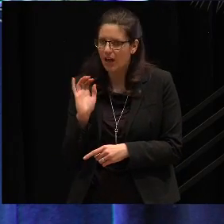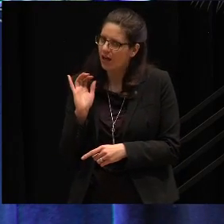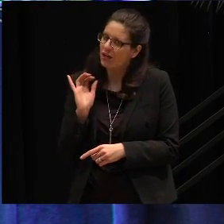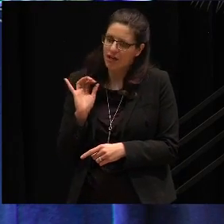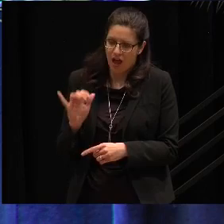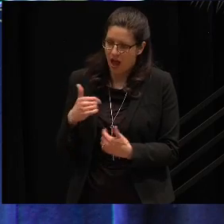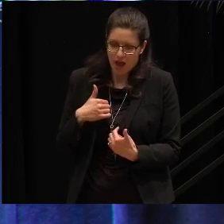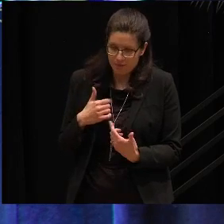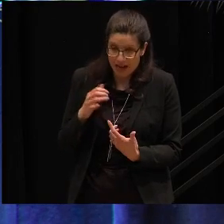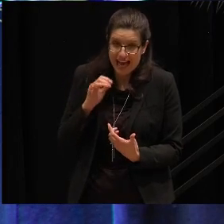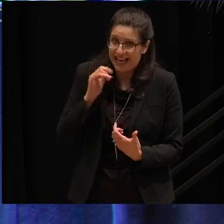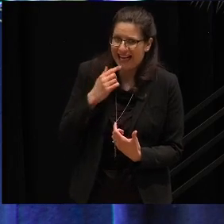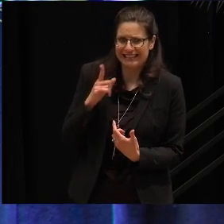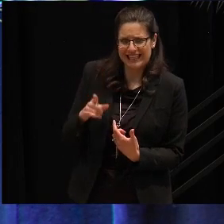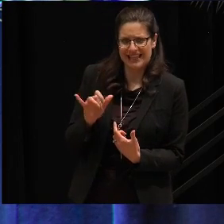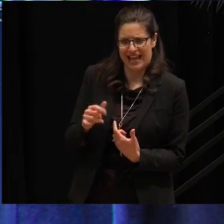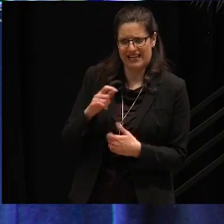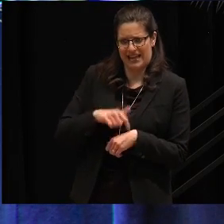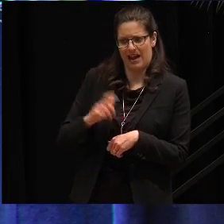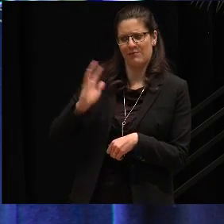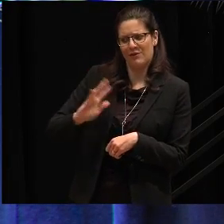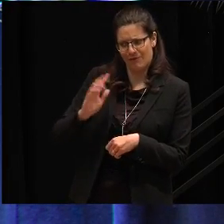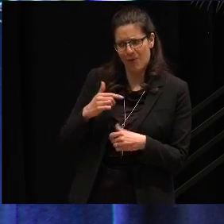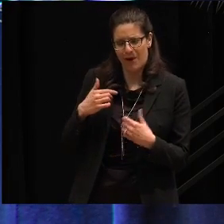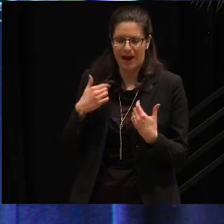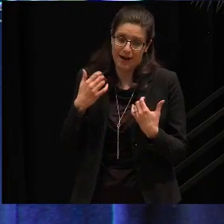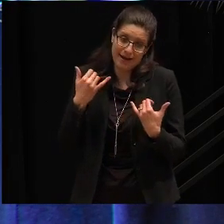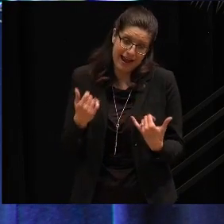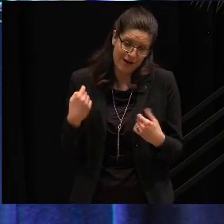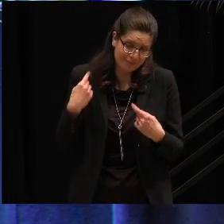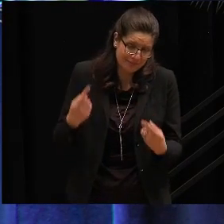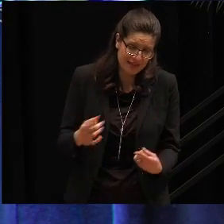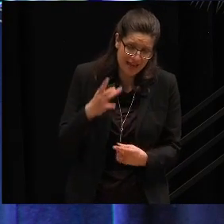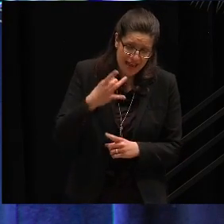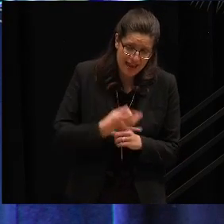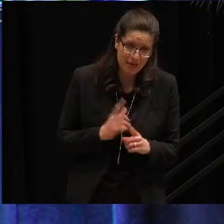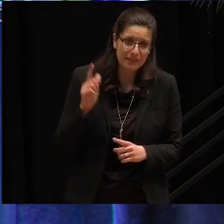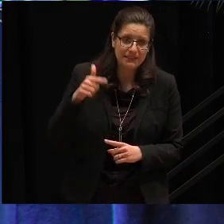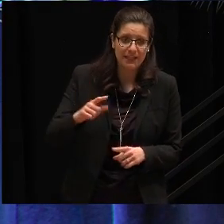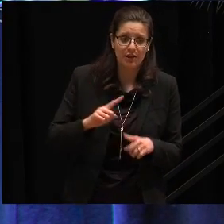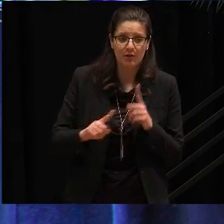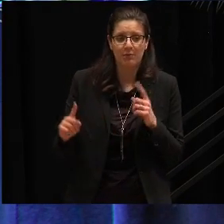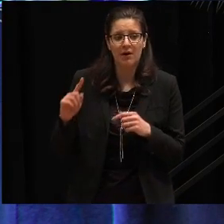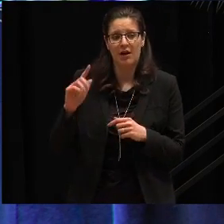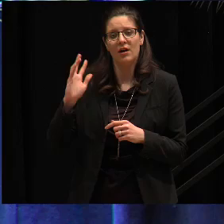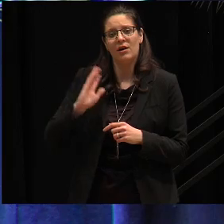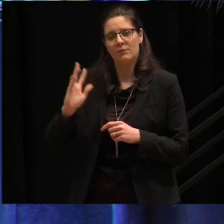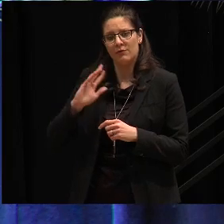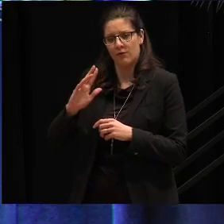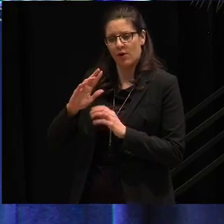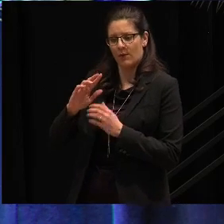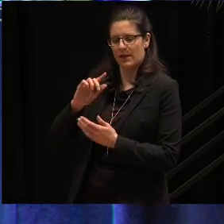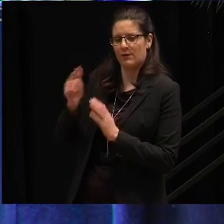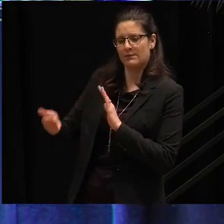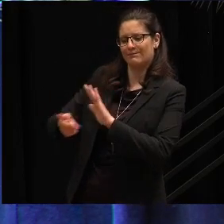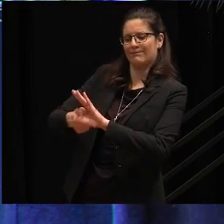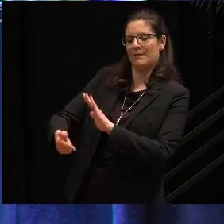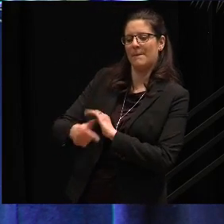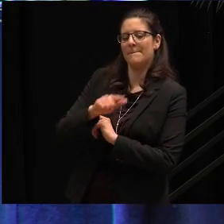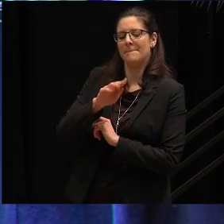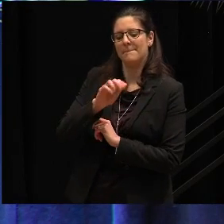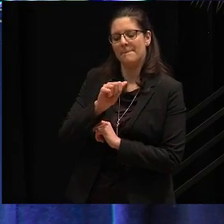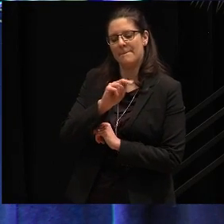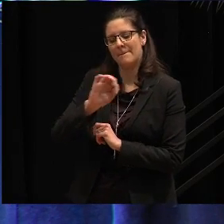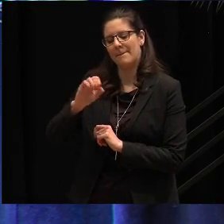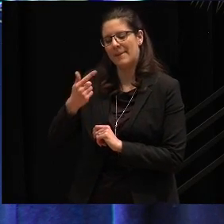6 months, 8 months later. I said it about, initially when he was campaigning about the Muslim ban. I think it's